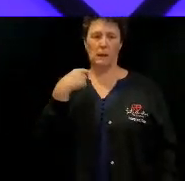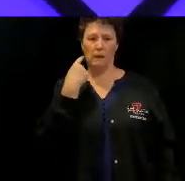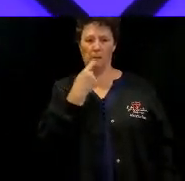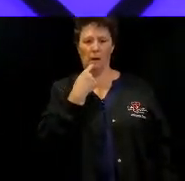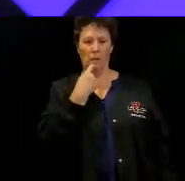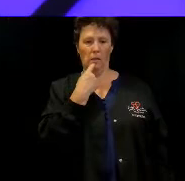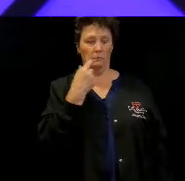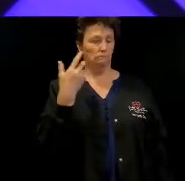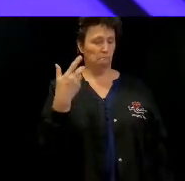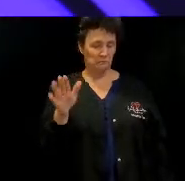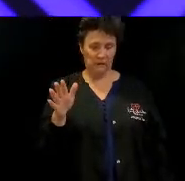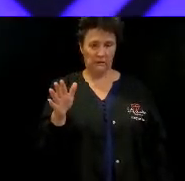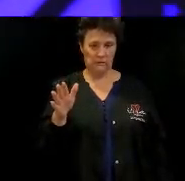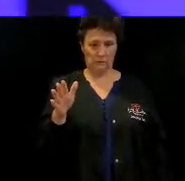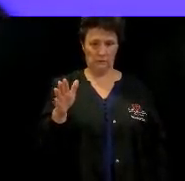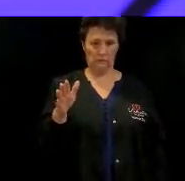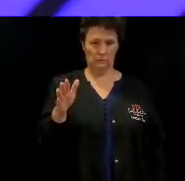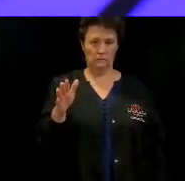Come on.